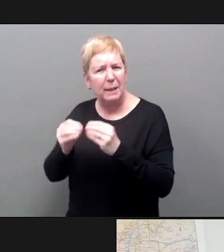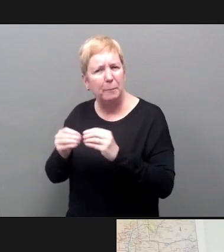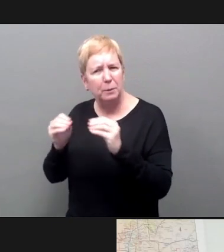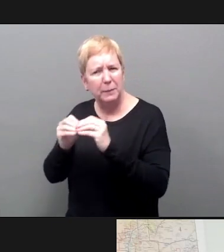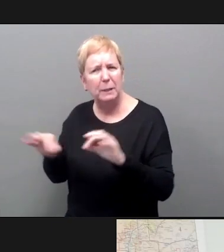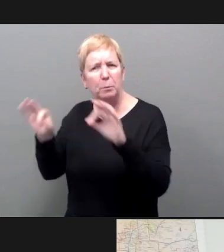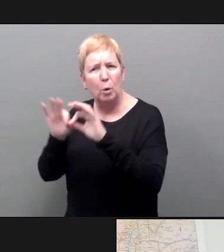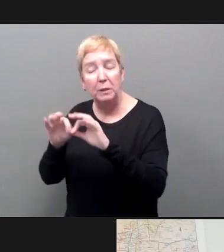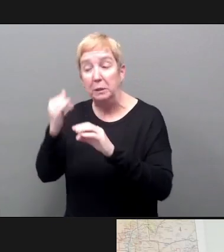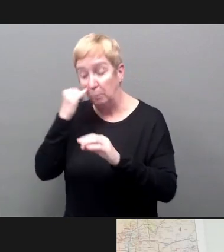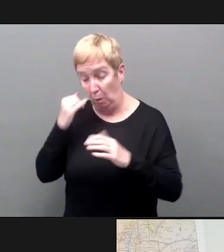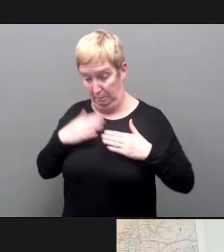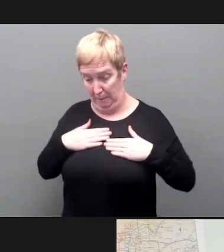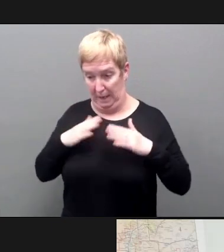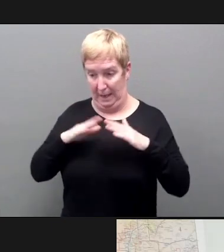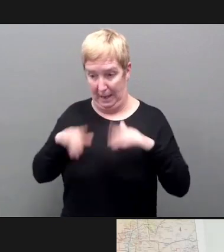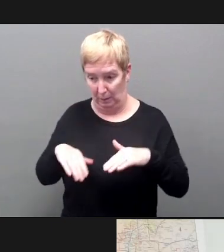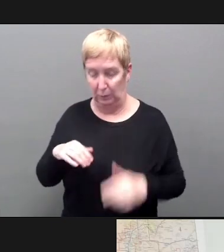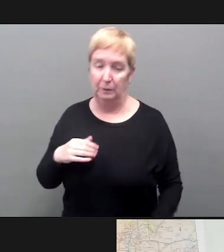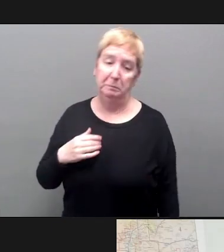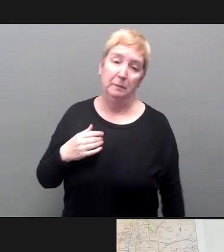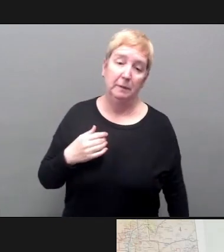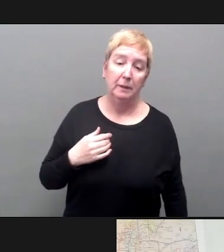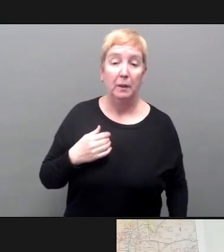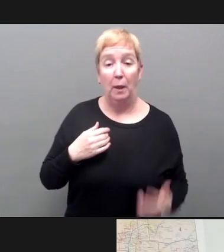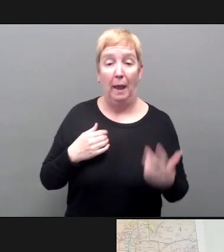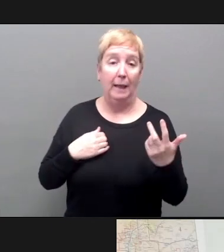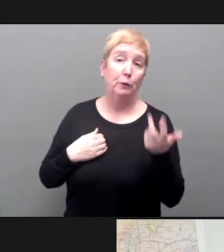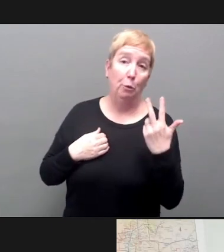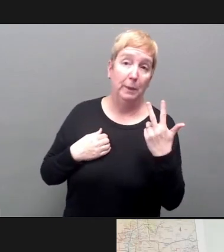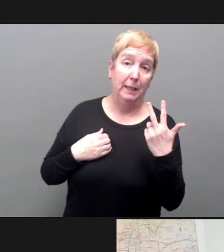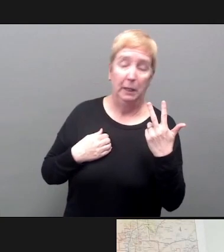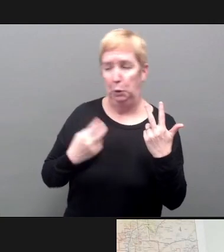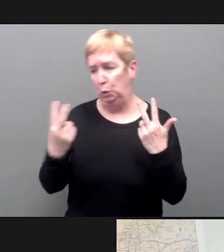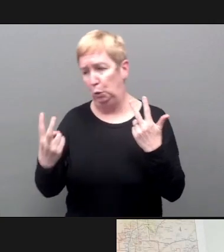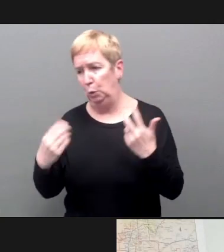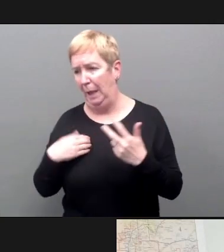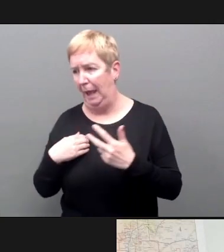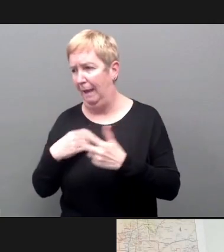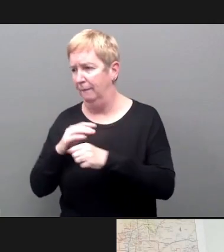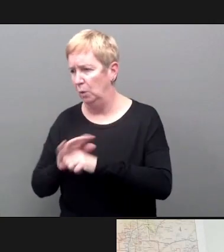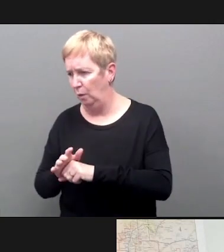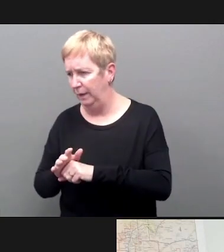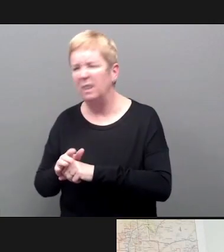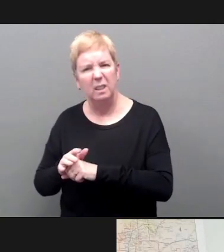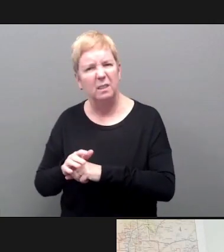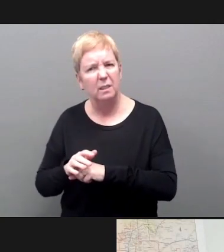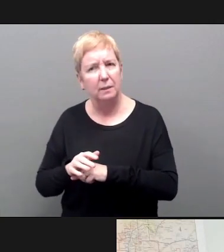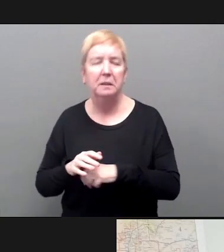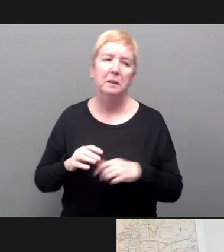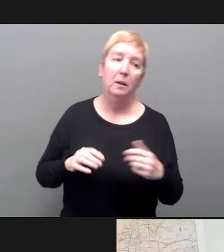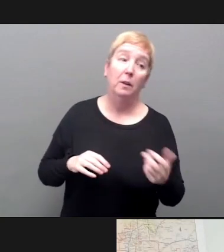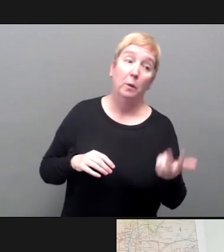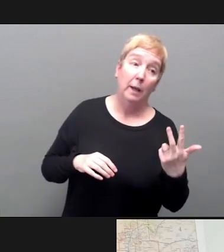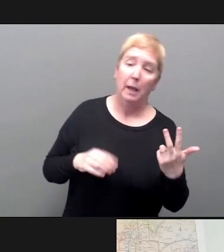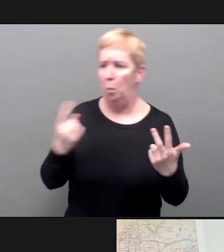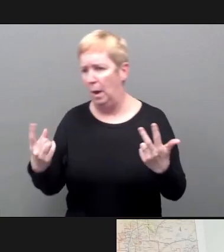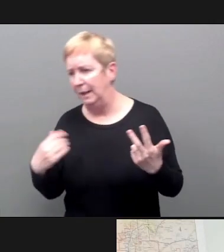If 1 out of the 3 did, I or whoever it was would be eating in their room. So it's very relevant. I